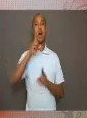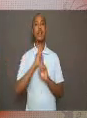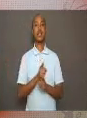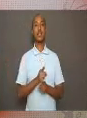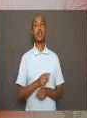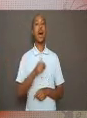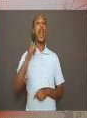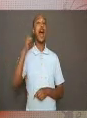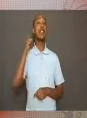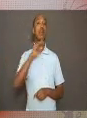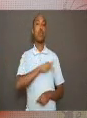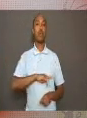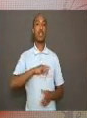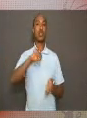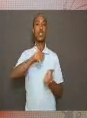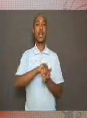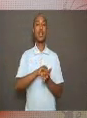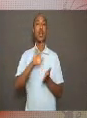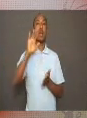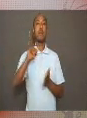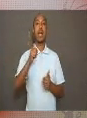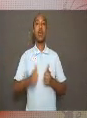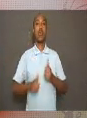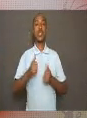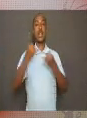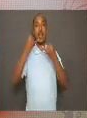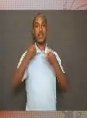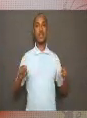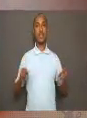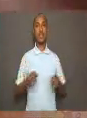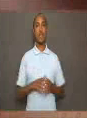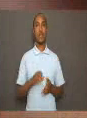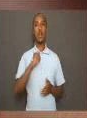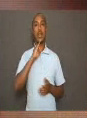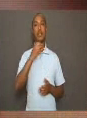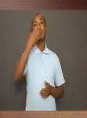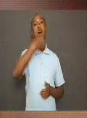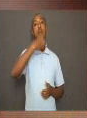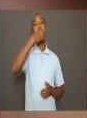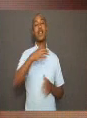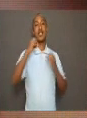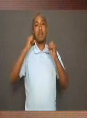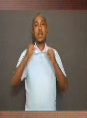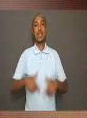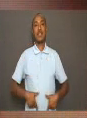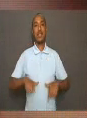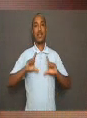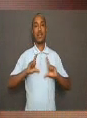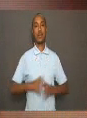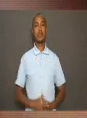Another property of salts by which they can be classified is their thermal